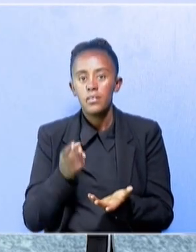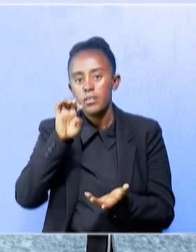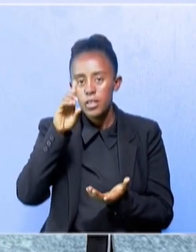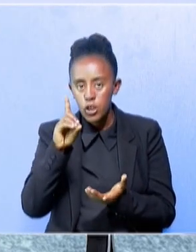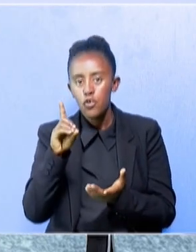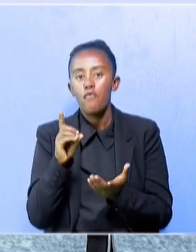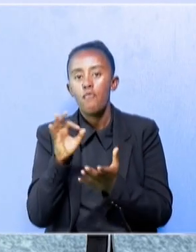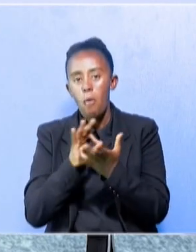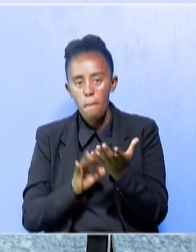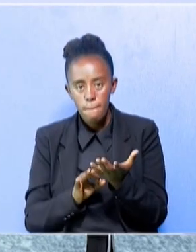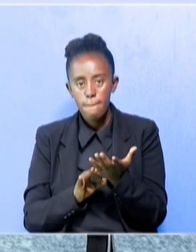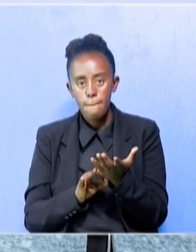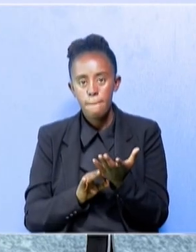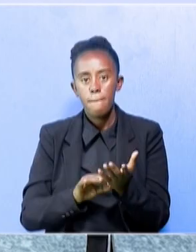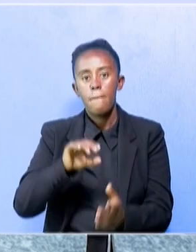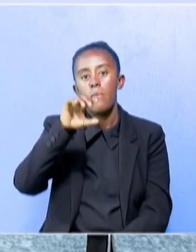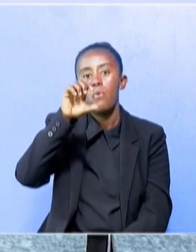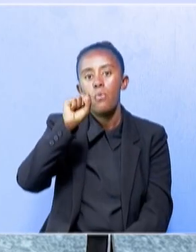that is past tense, is already stated there.